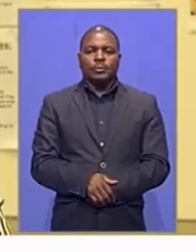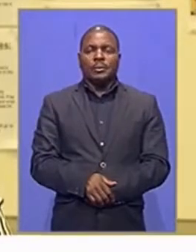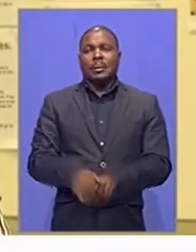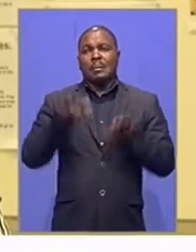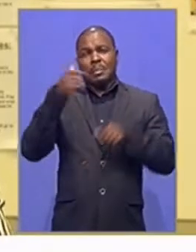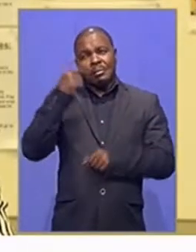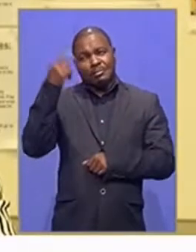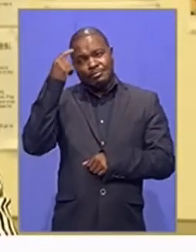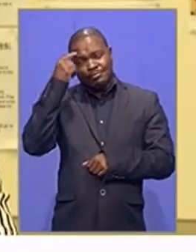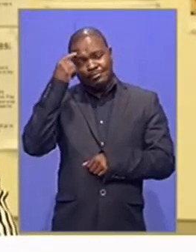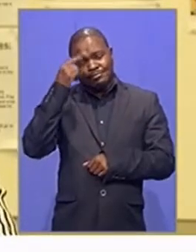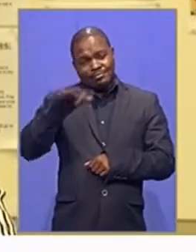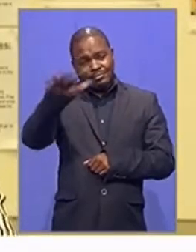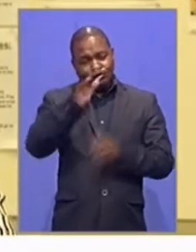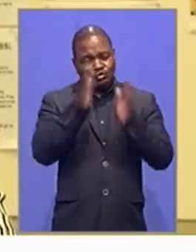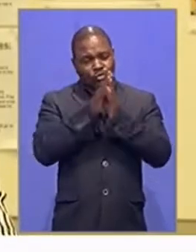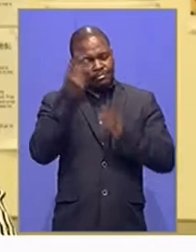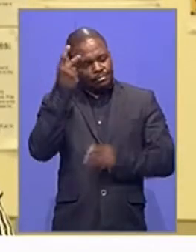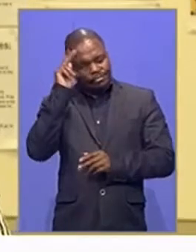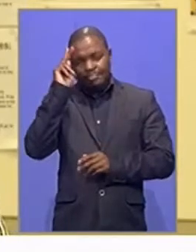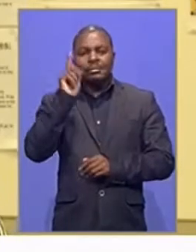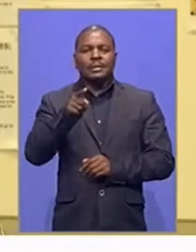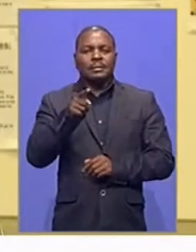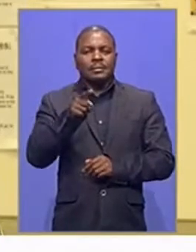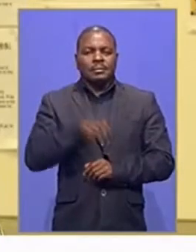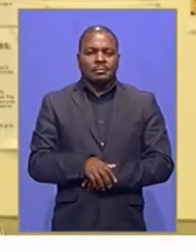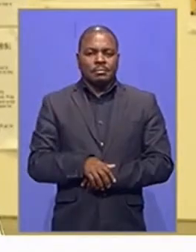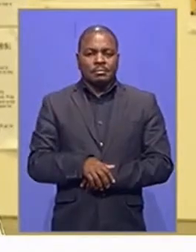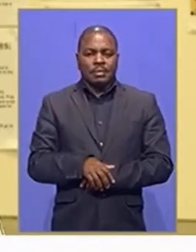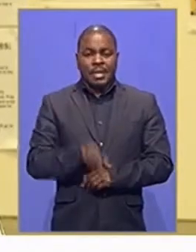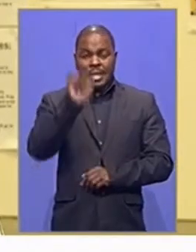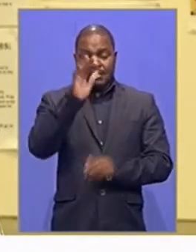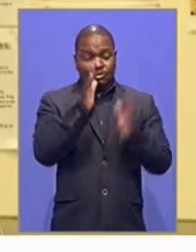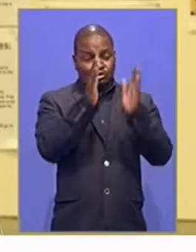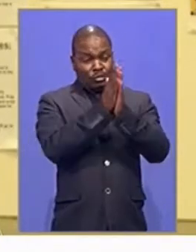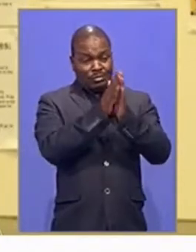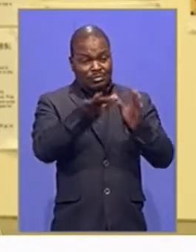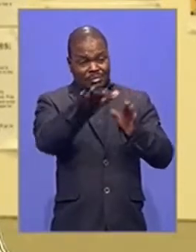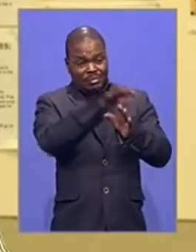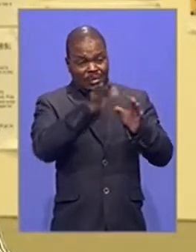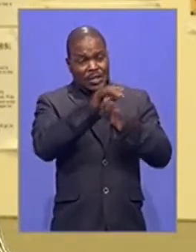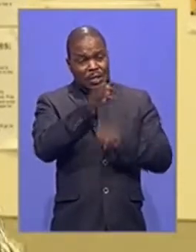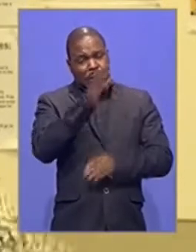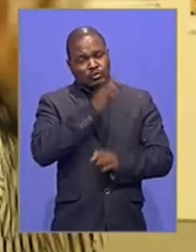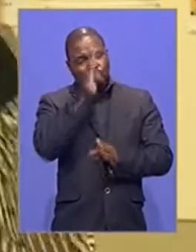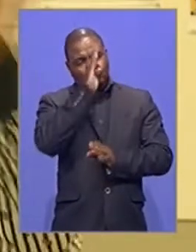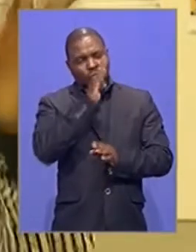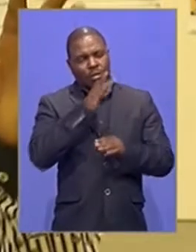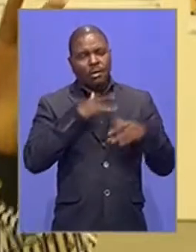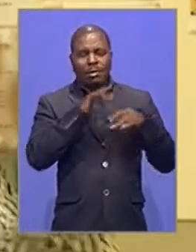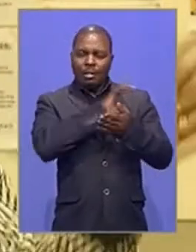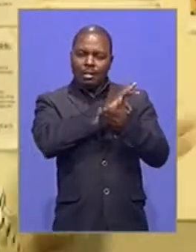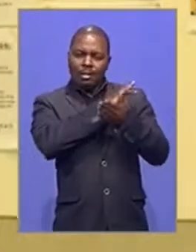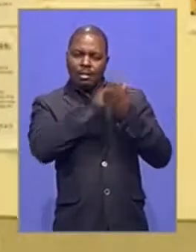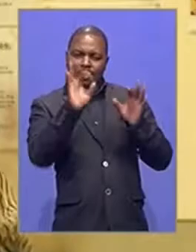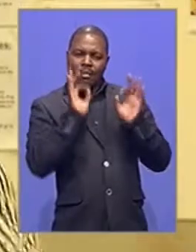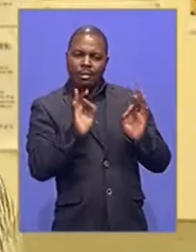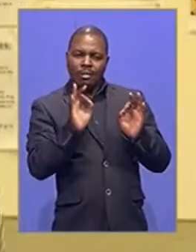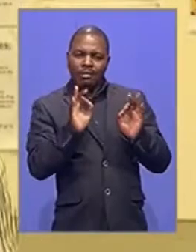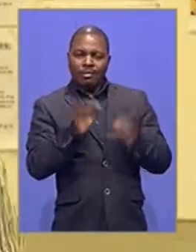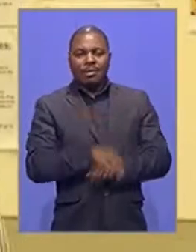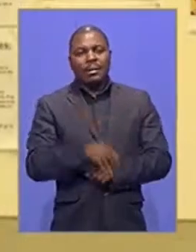mindset in the churches. If churches start thinking righteousness, once they start talking that language, I